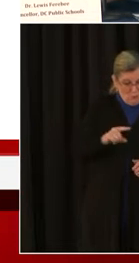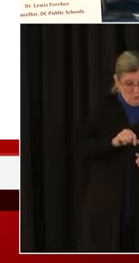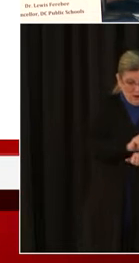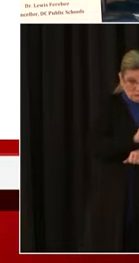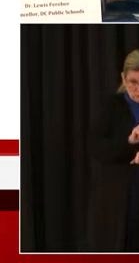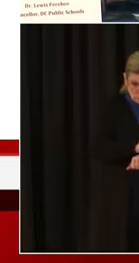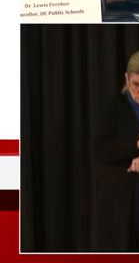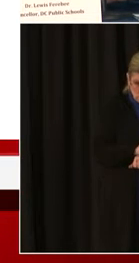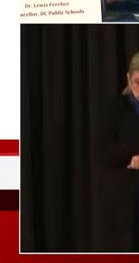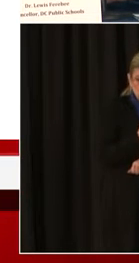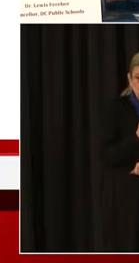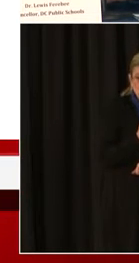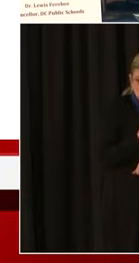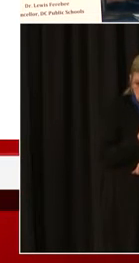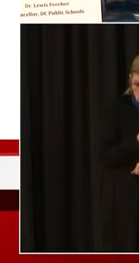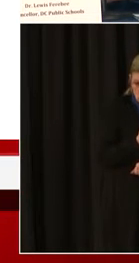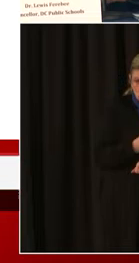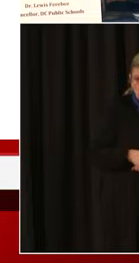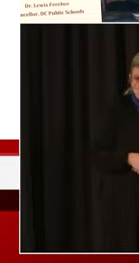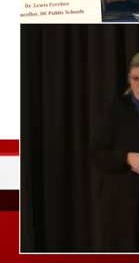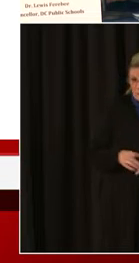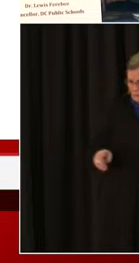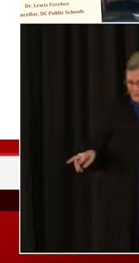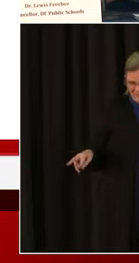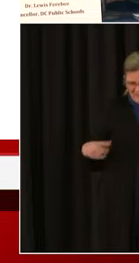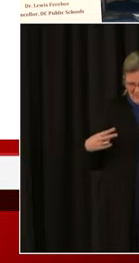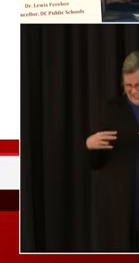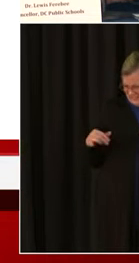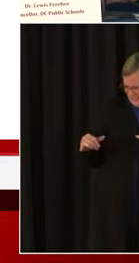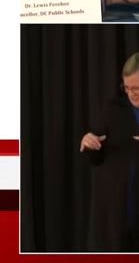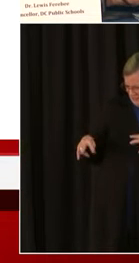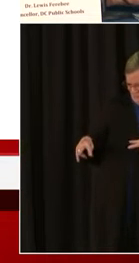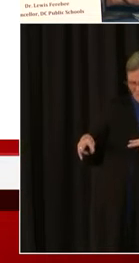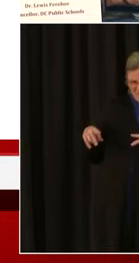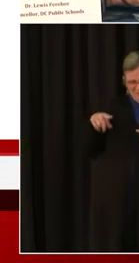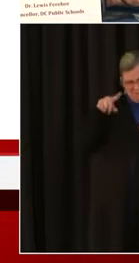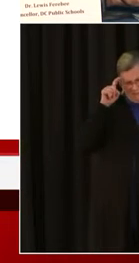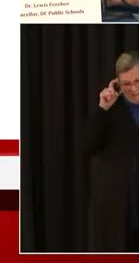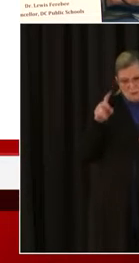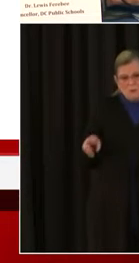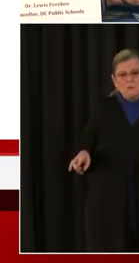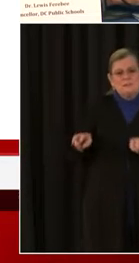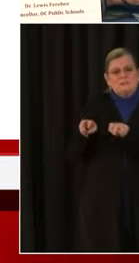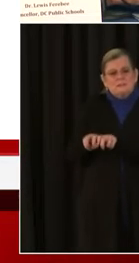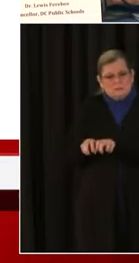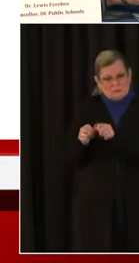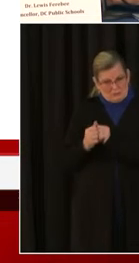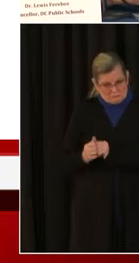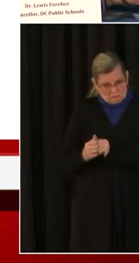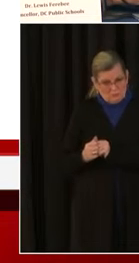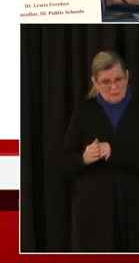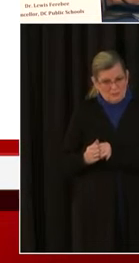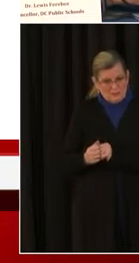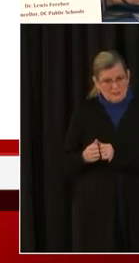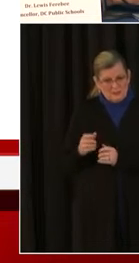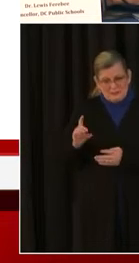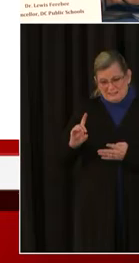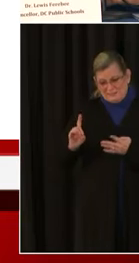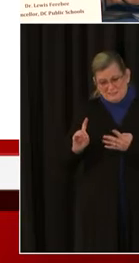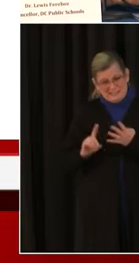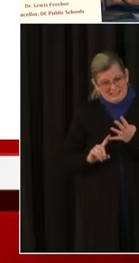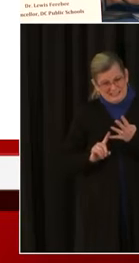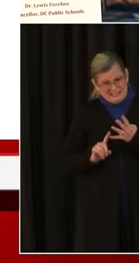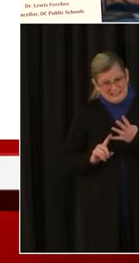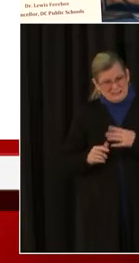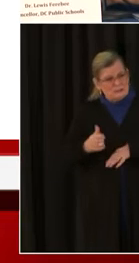and have in-person learning with those 2 teachers as a cohort of students. And then finally, option D is